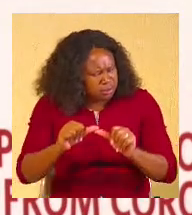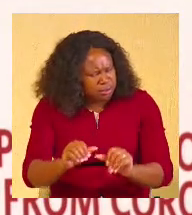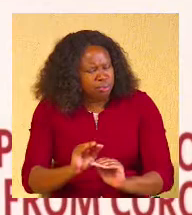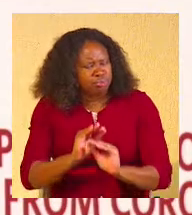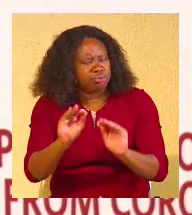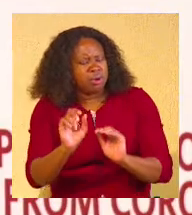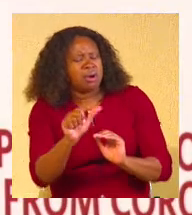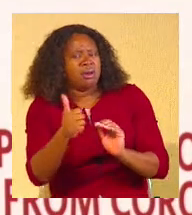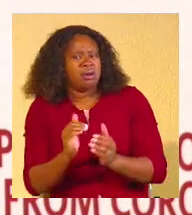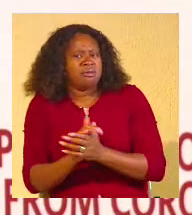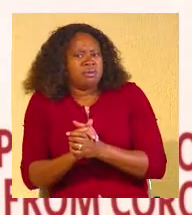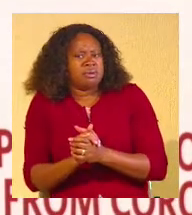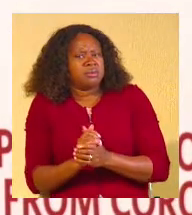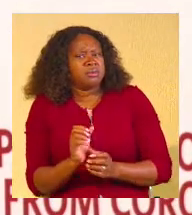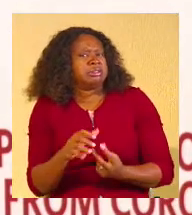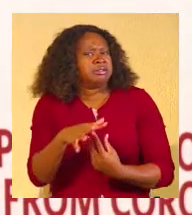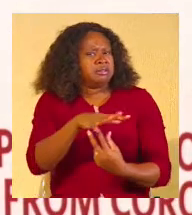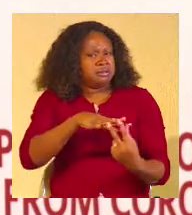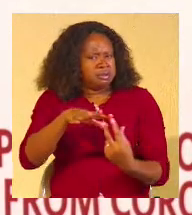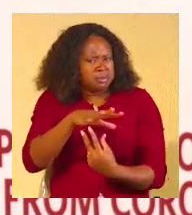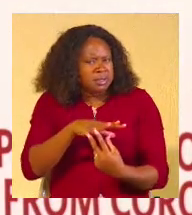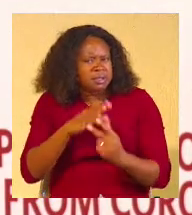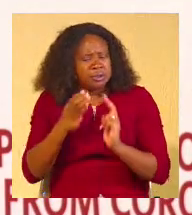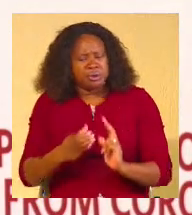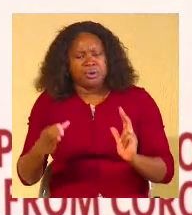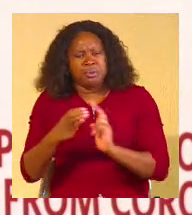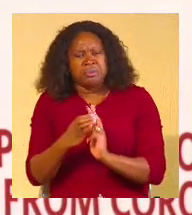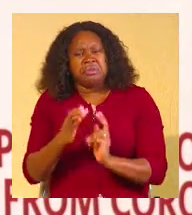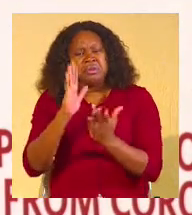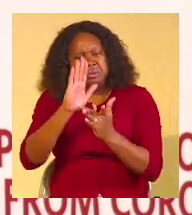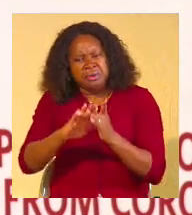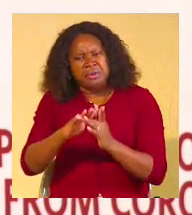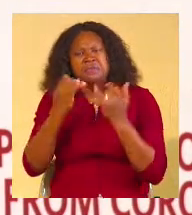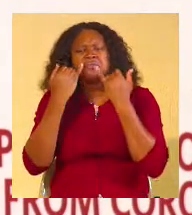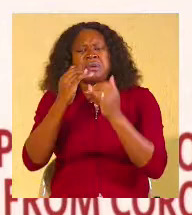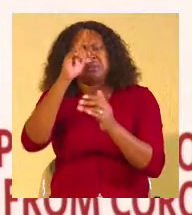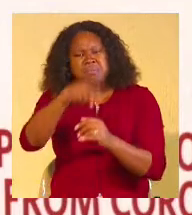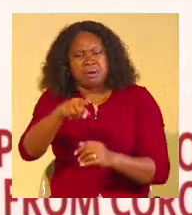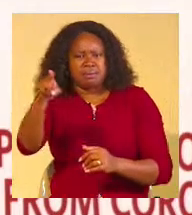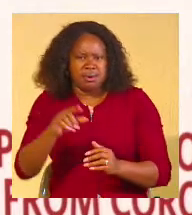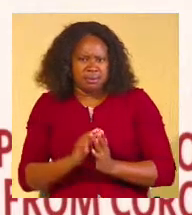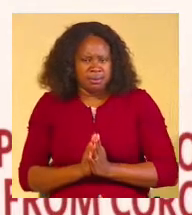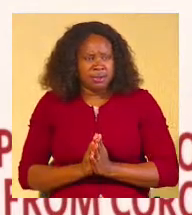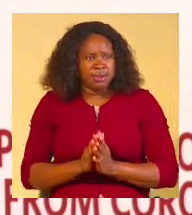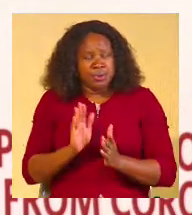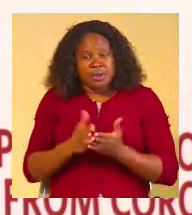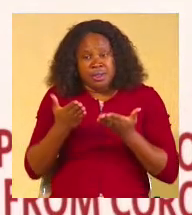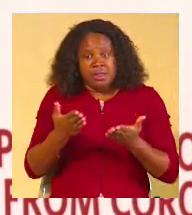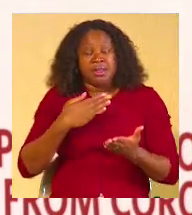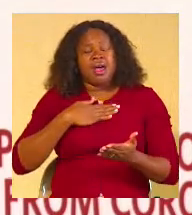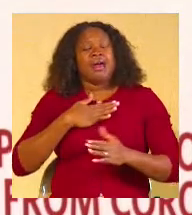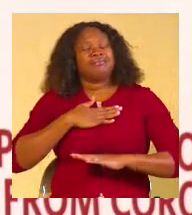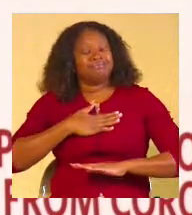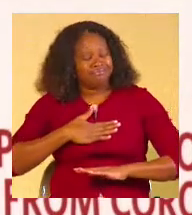friends, families, and their communities. With these remarks, I am